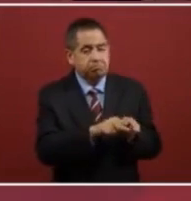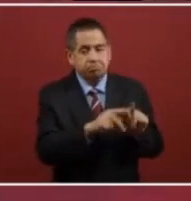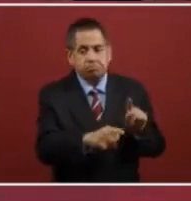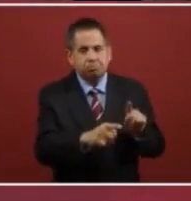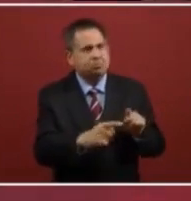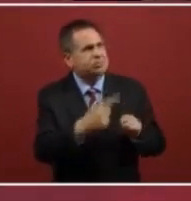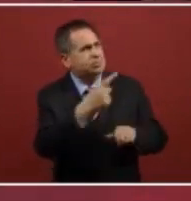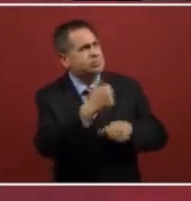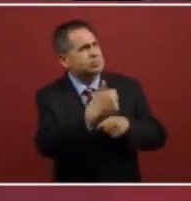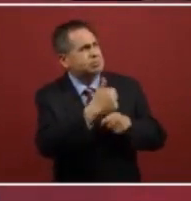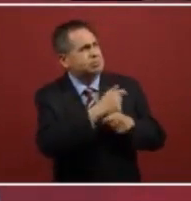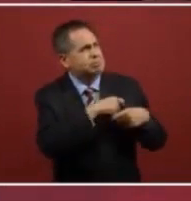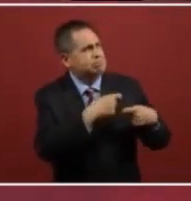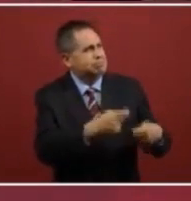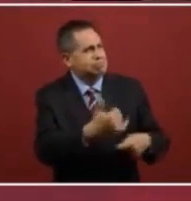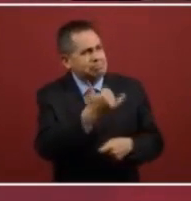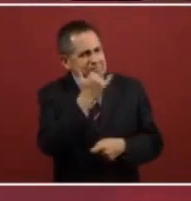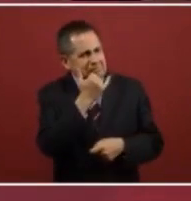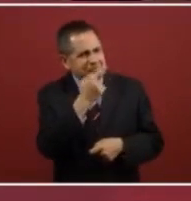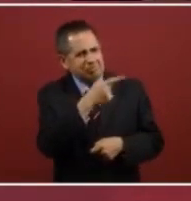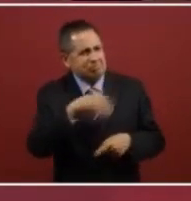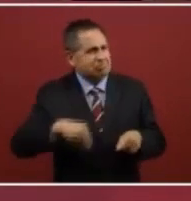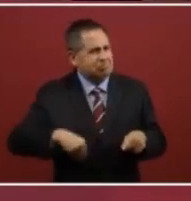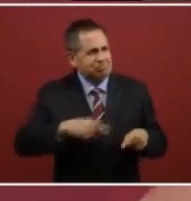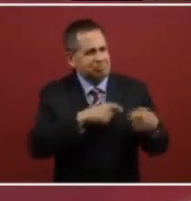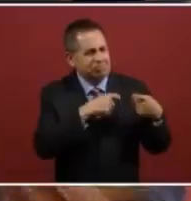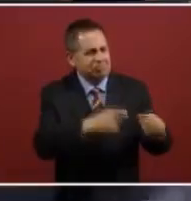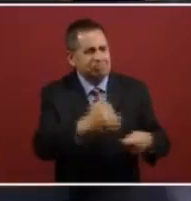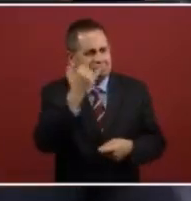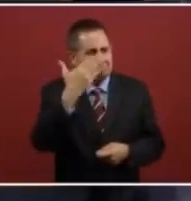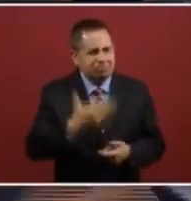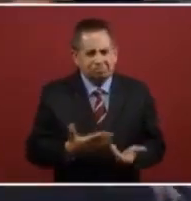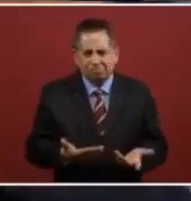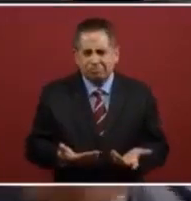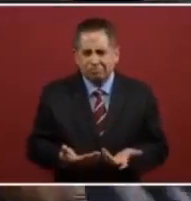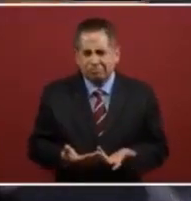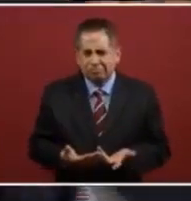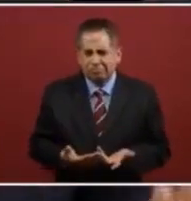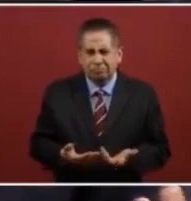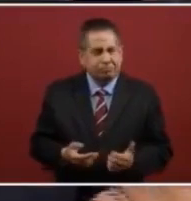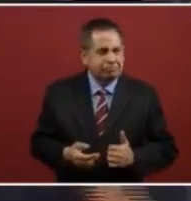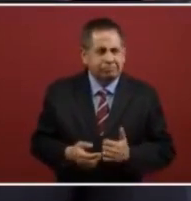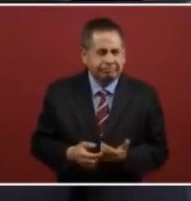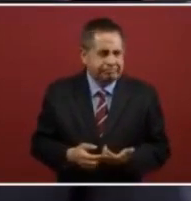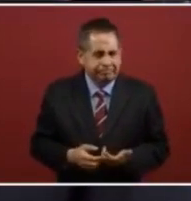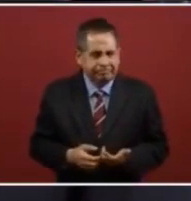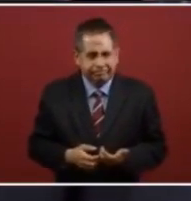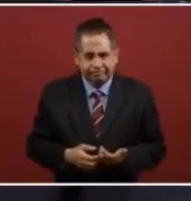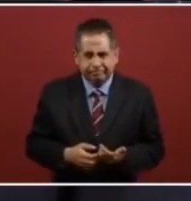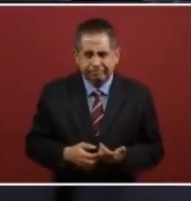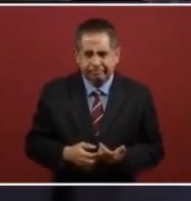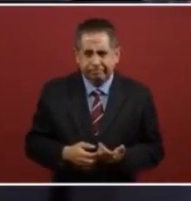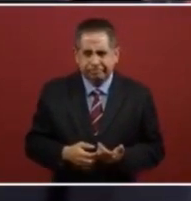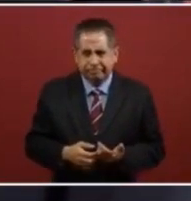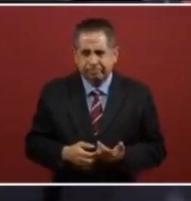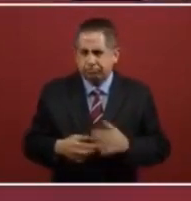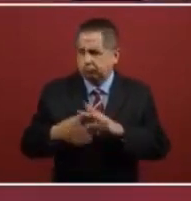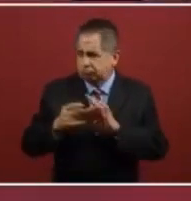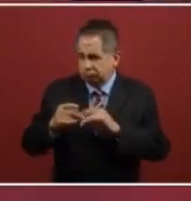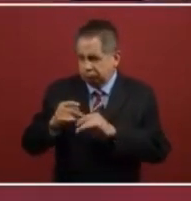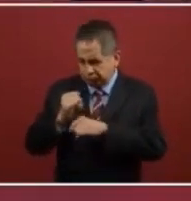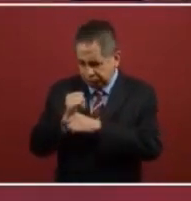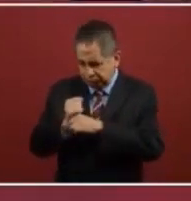abuelo, his oye, grandpa, hey grandpa, salió una some